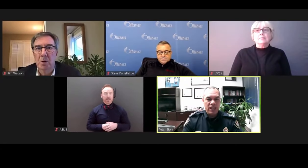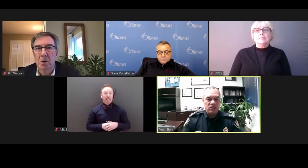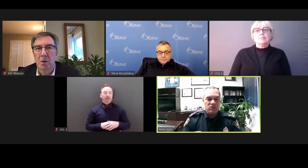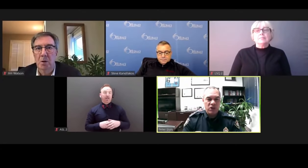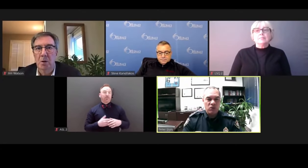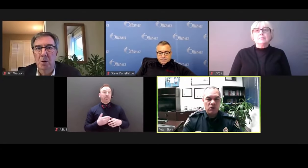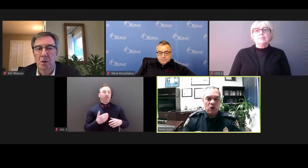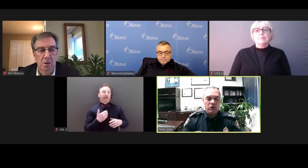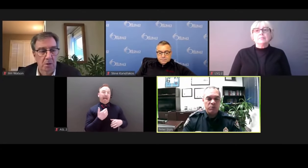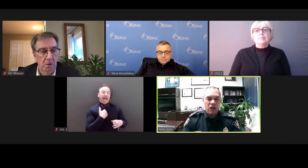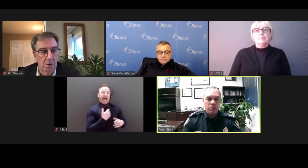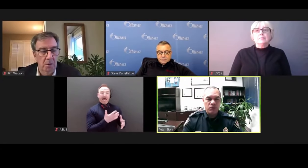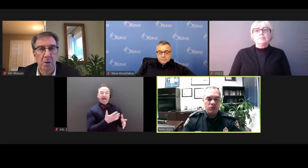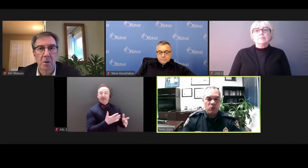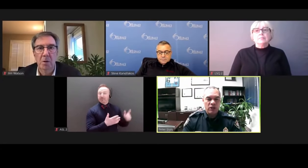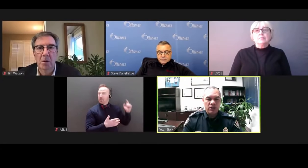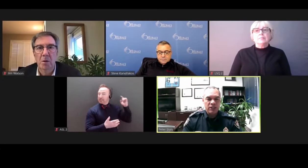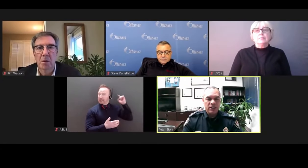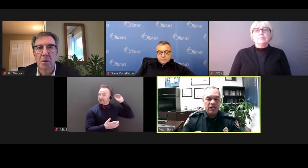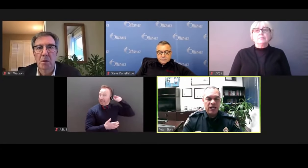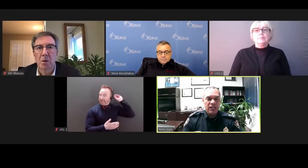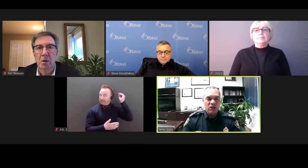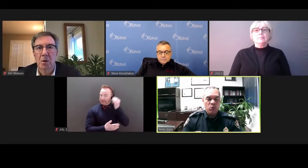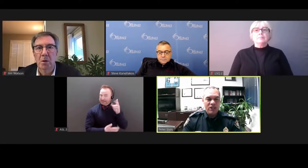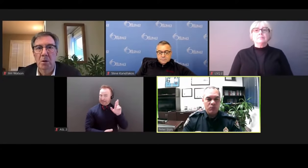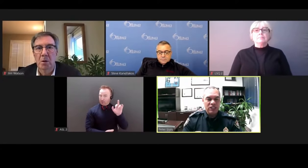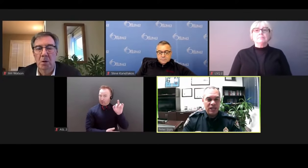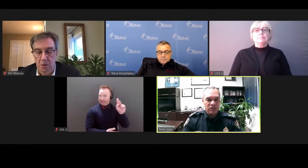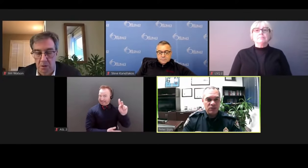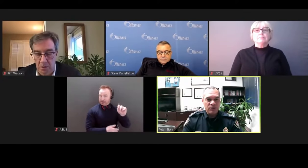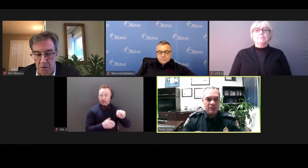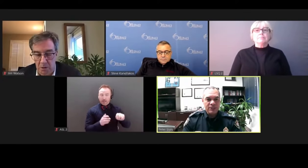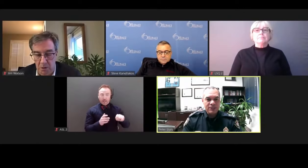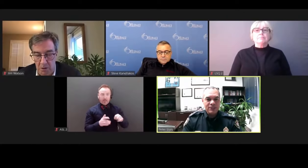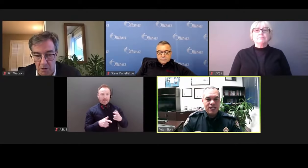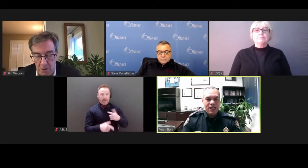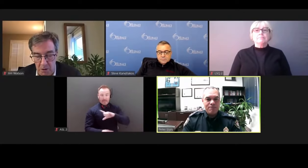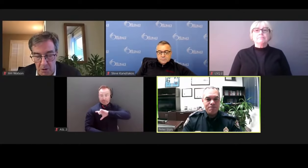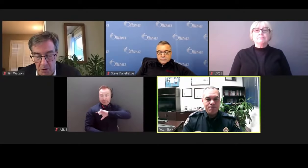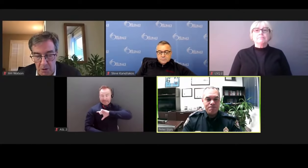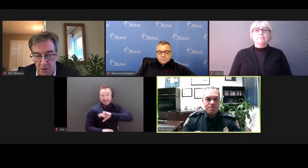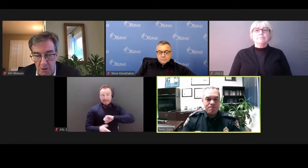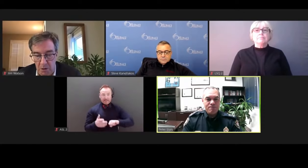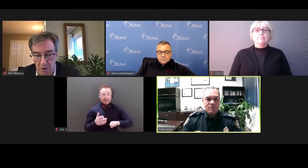we can't solve all the problems for in a way that we'd like to.